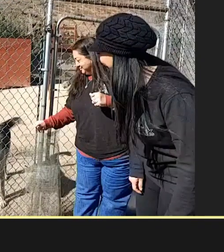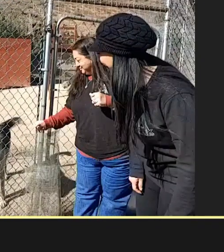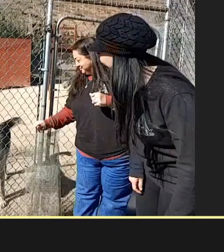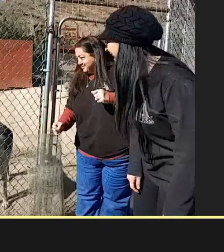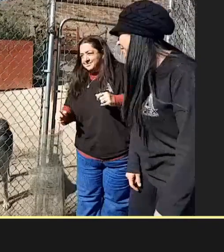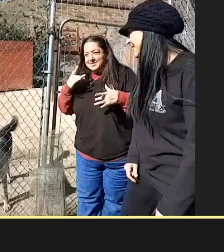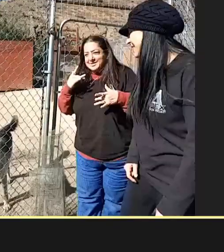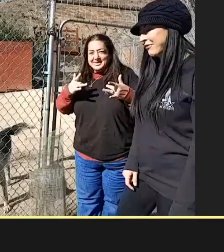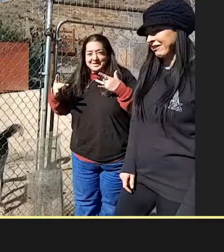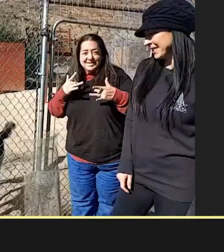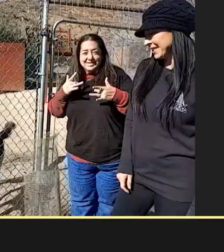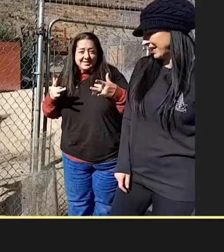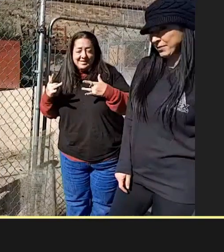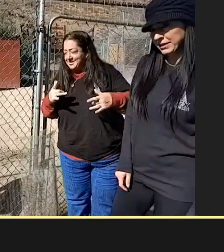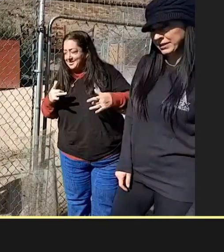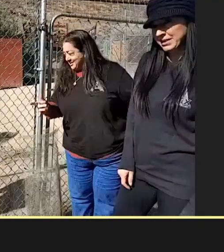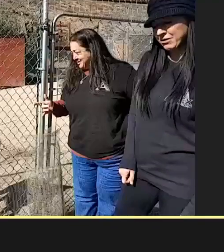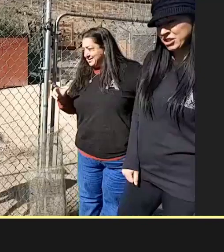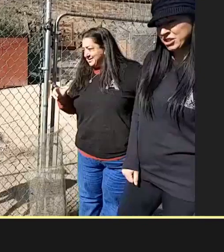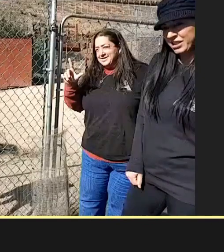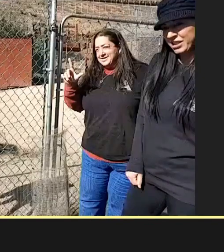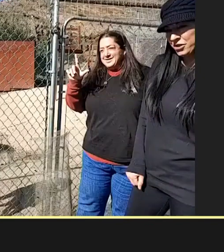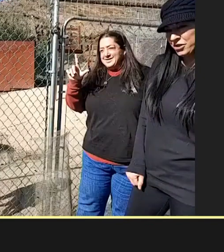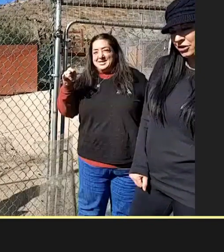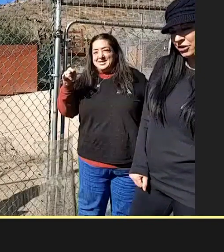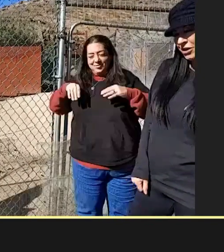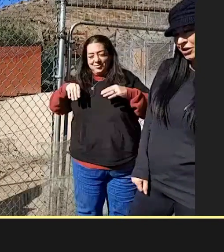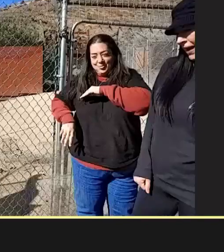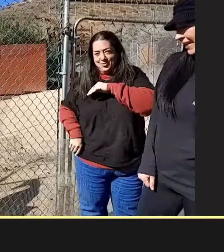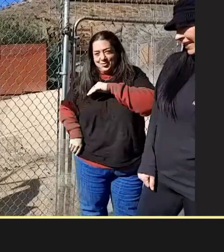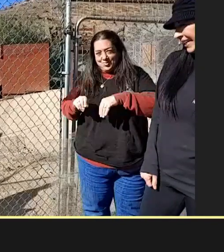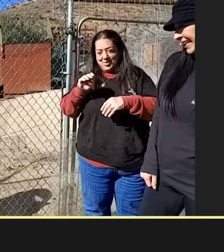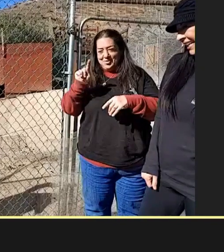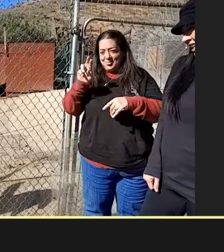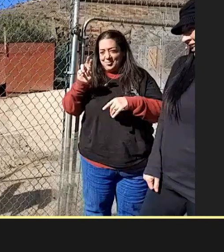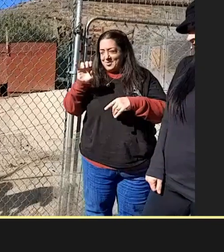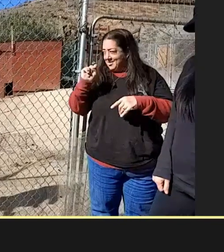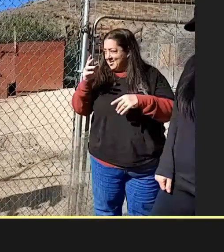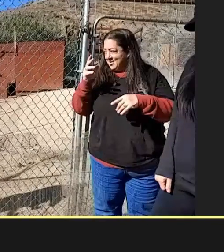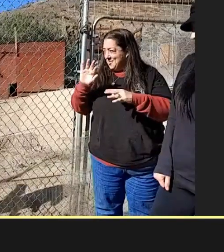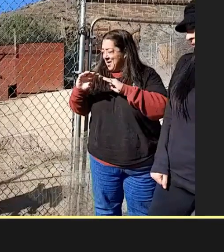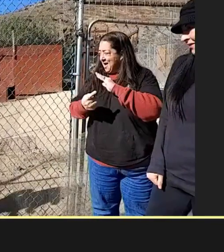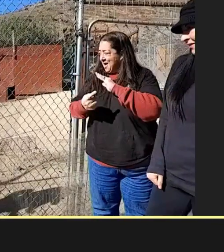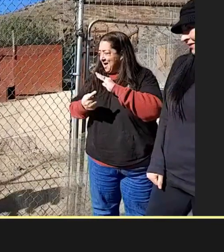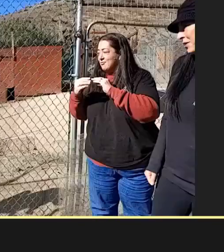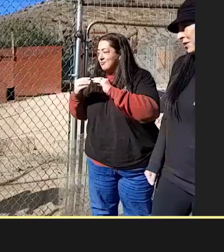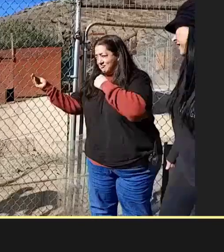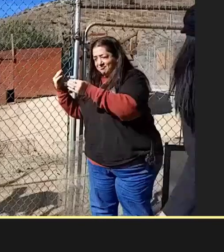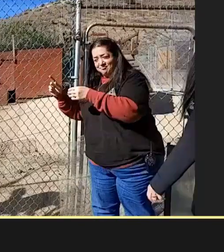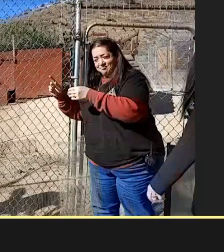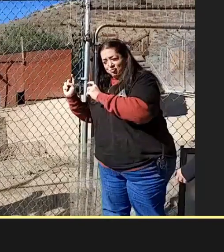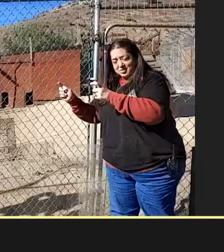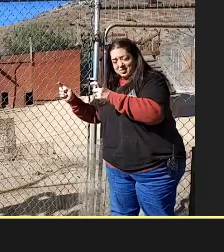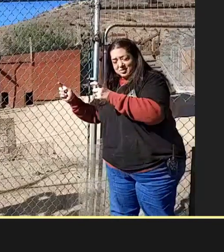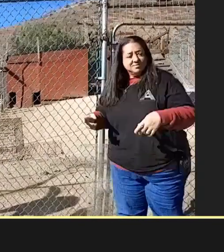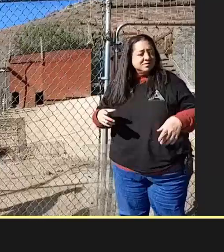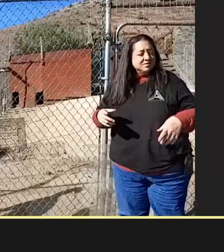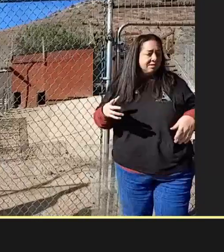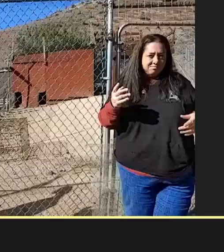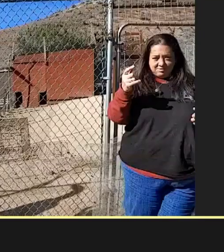excited. Riggs is very excited about Lindsay reaching into her bag. And she's going to give each one of them a